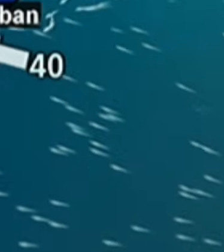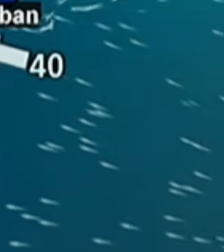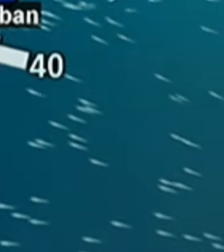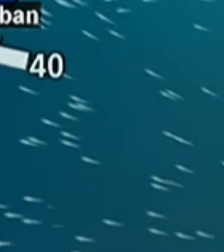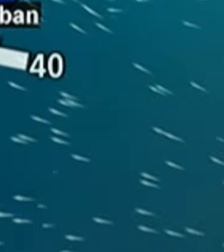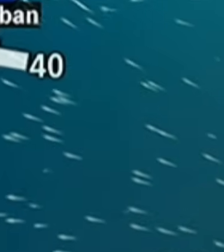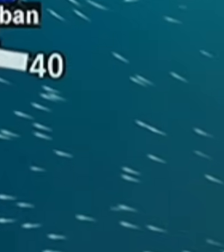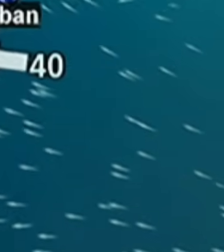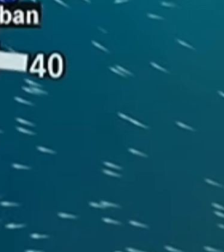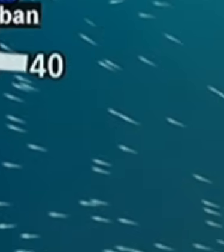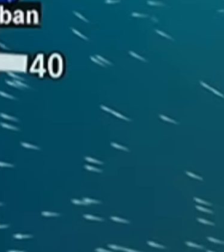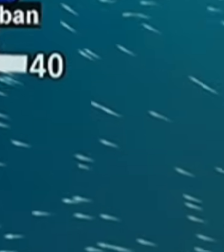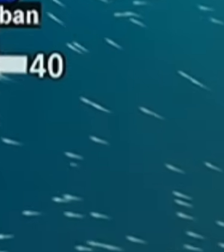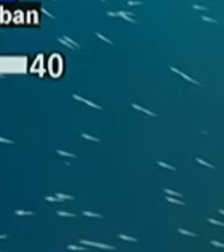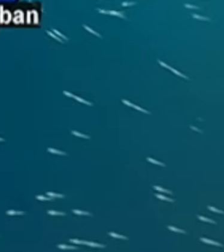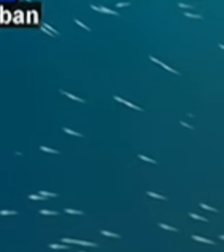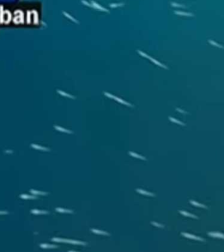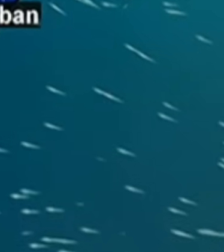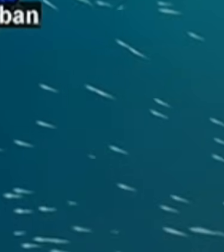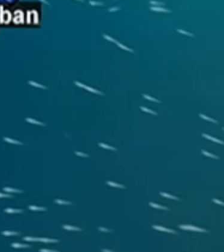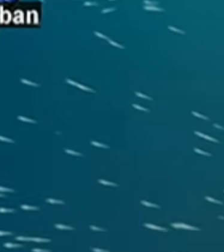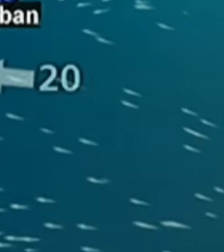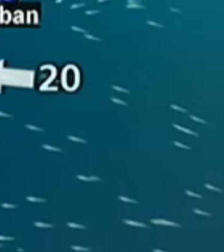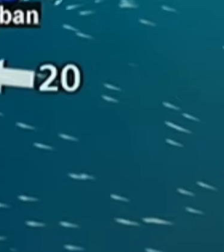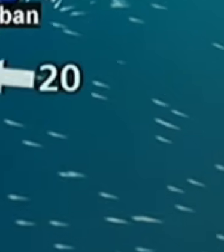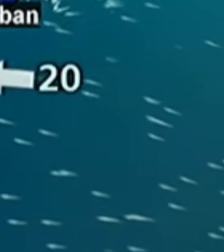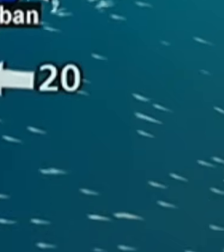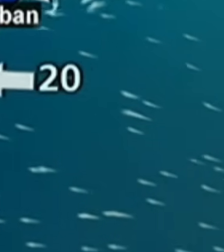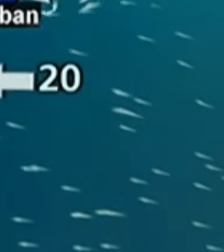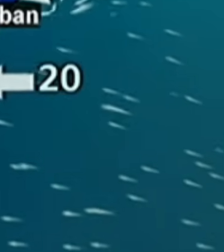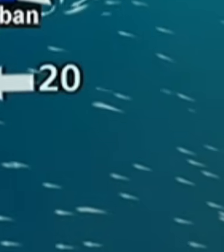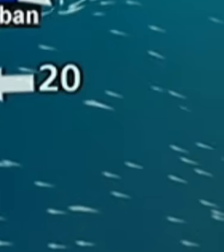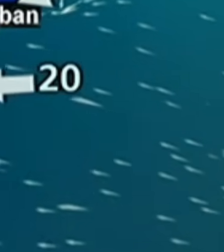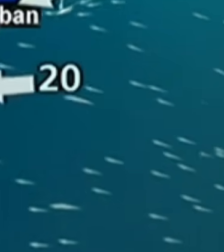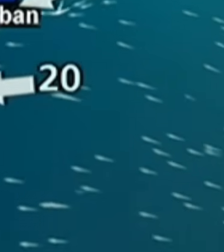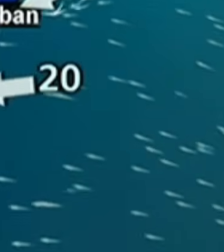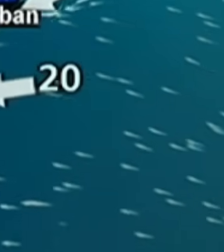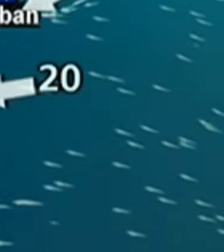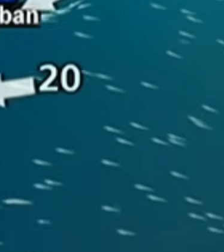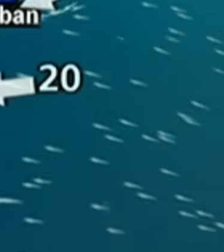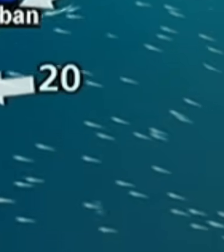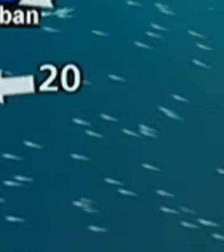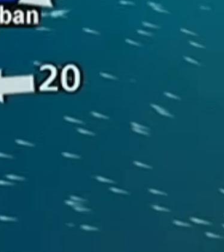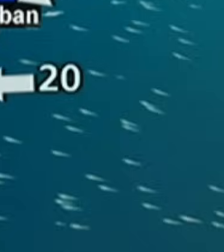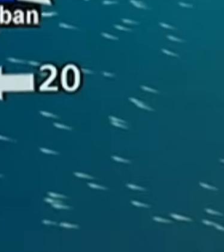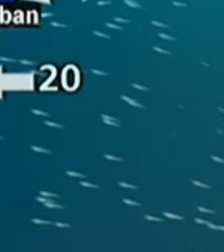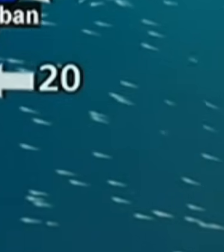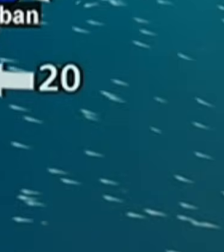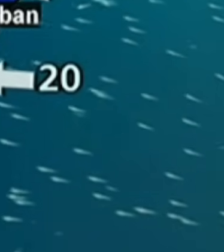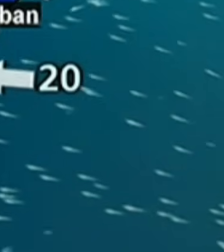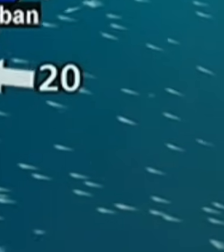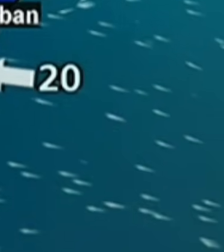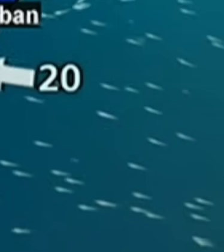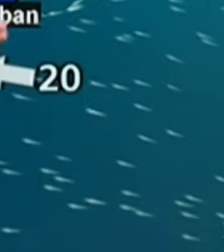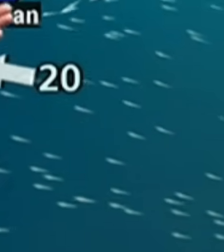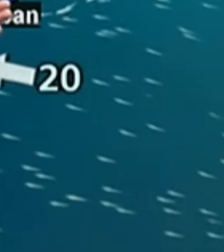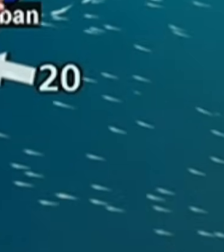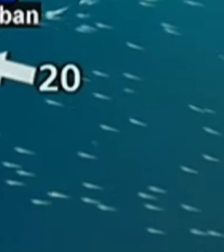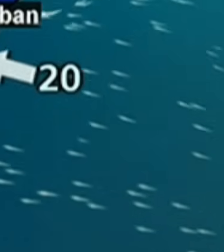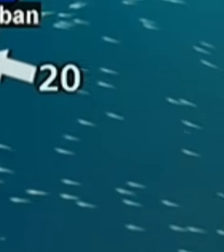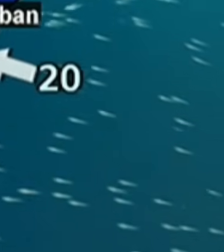boso magašo ba re a re hlokomeleng o le ka dikarolong tša ka KwaZulu-Natal le yona le go ka kapa bohlabela la ka moswane re sa bona ga botse mara a pešitše ka dikarolong tša ka